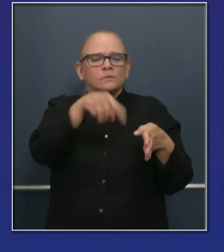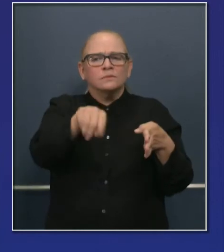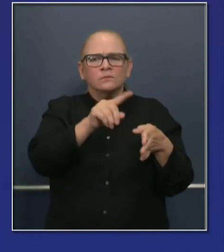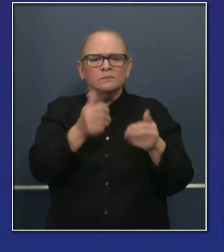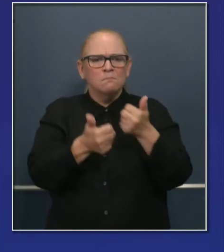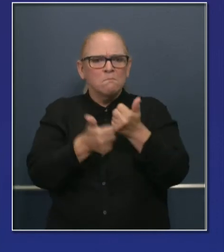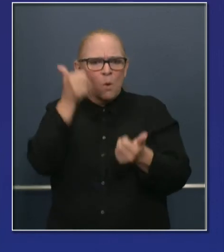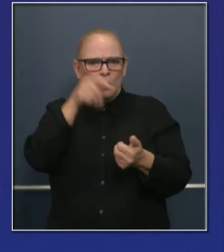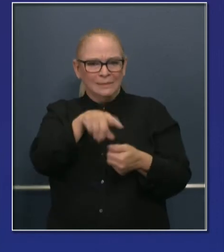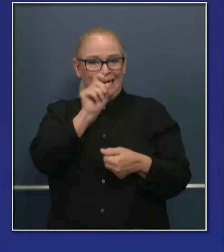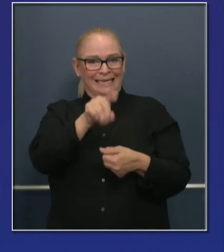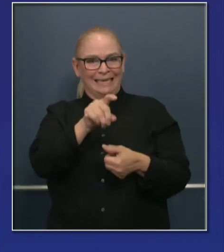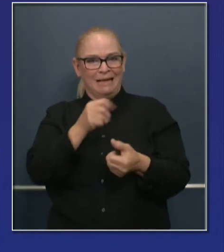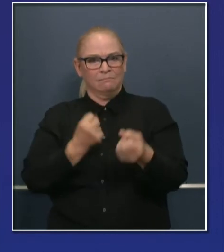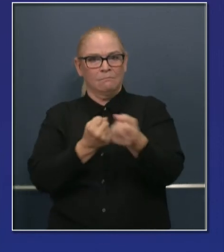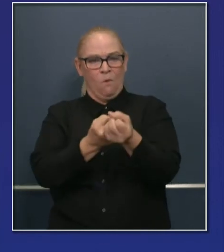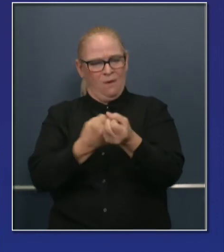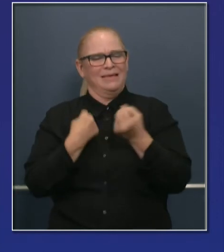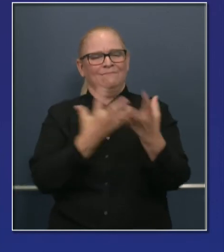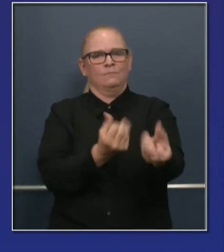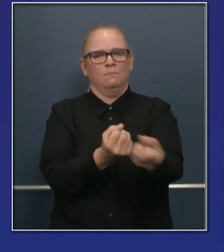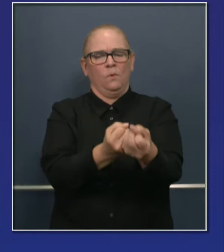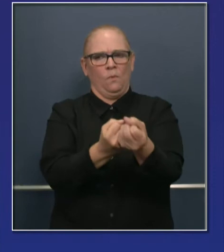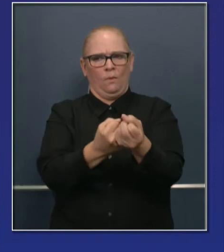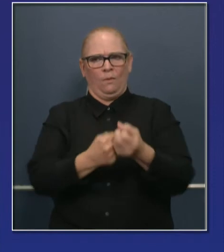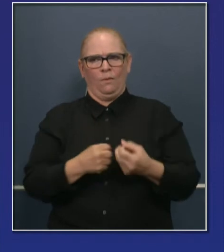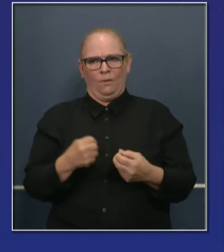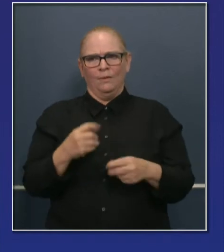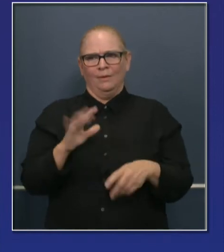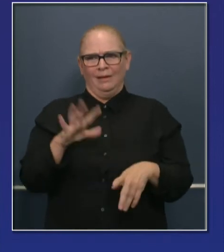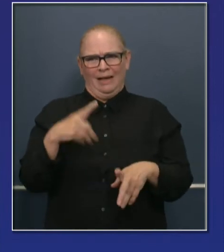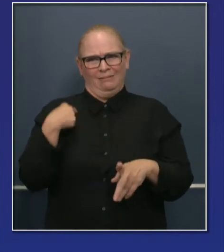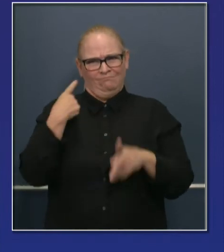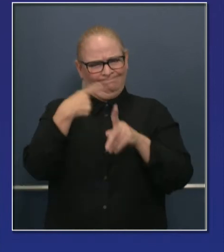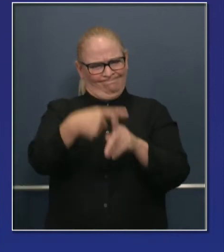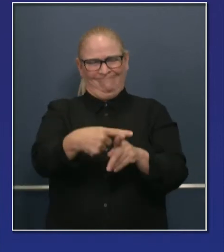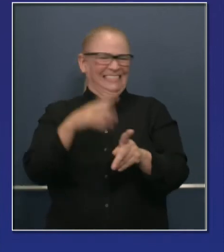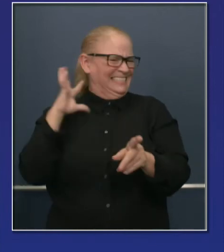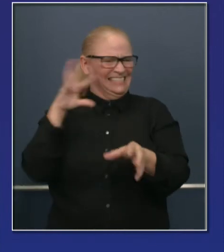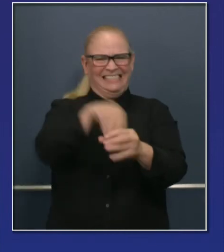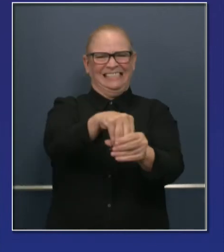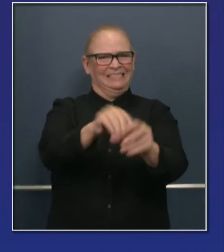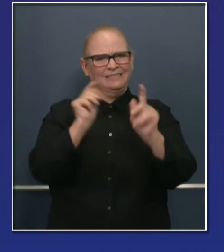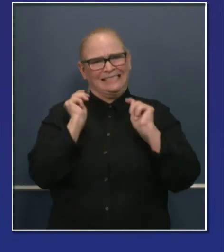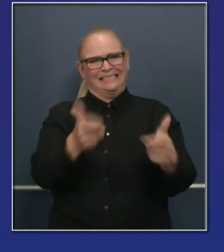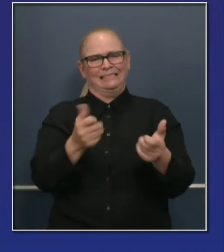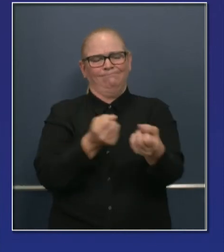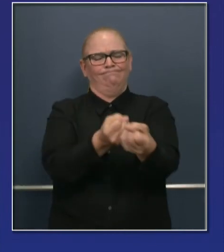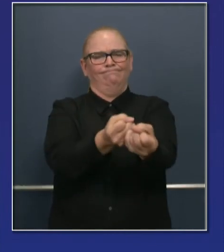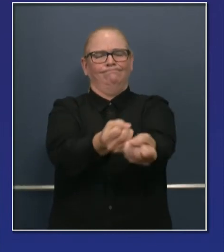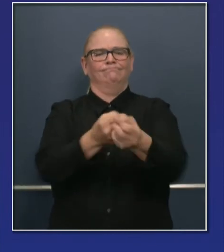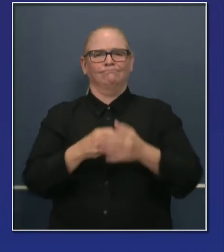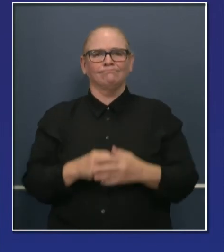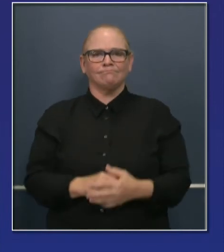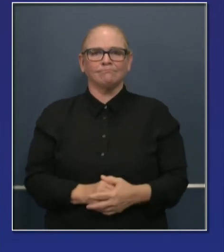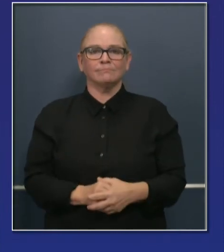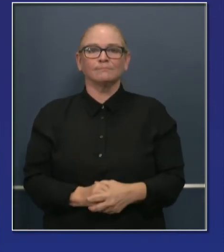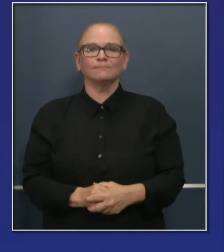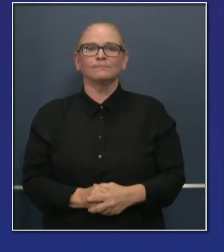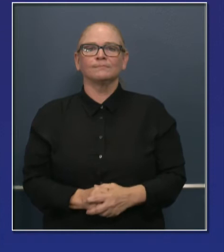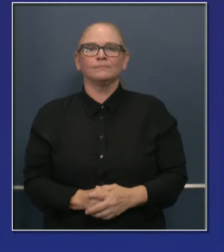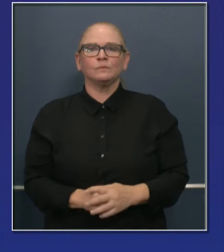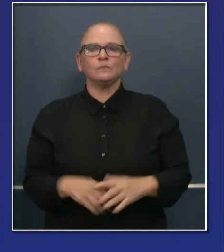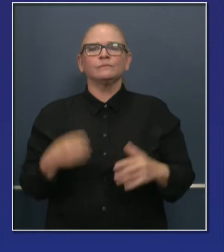most important targeted interventions. We are, again, doing everything we can to fill